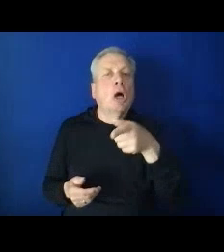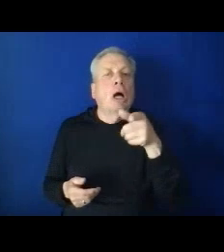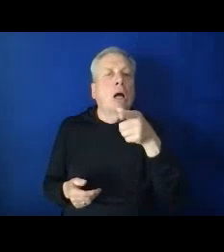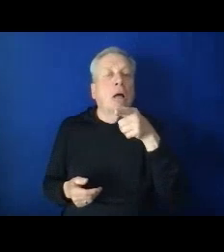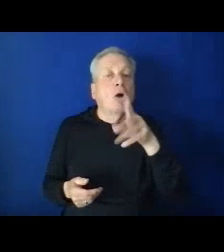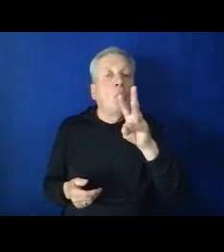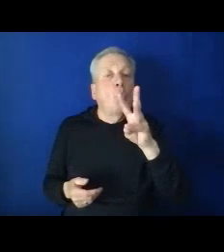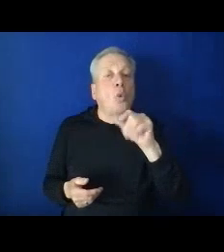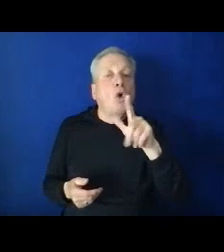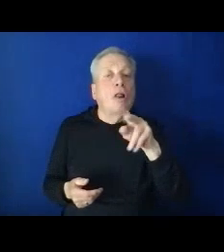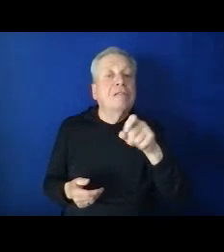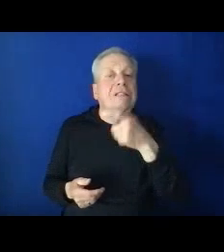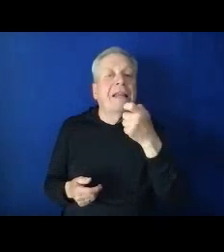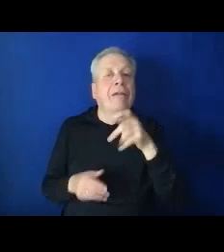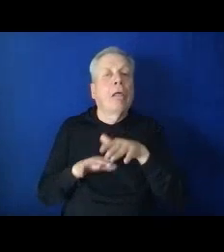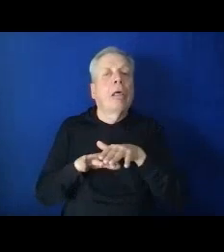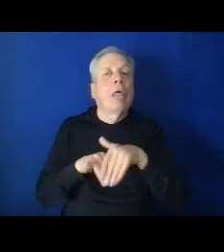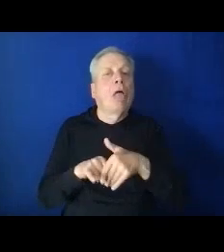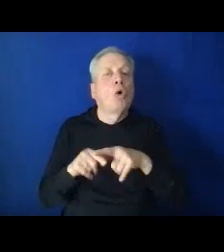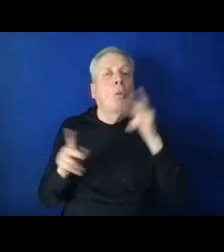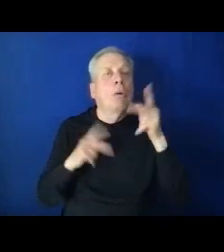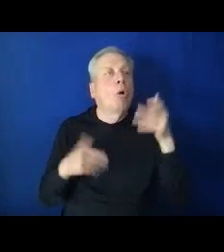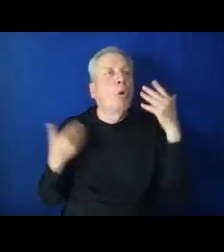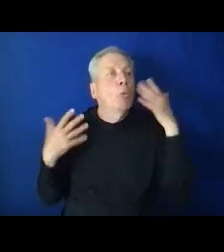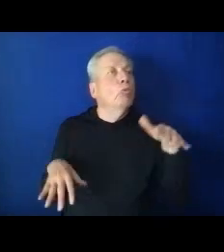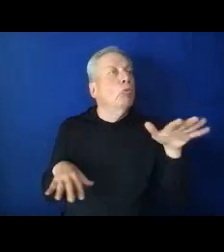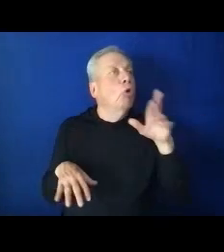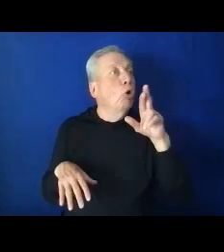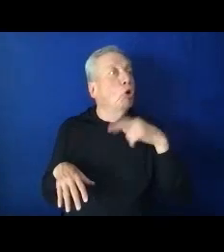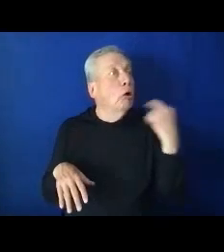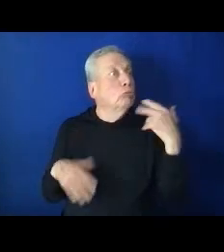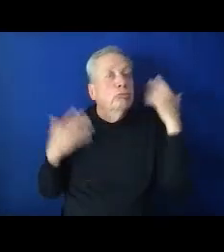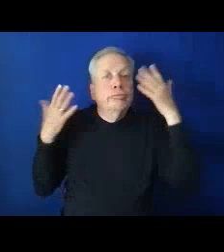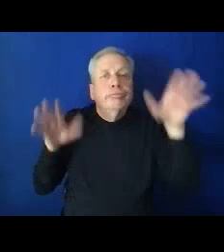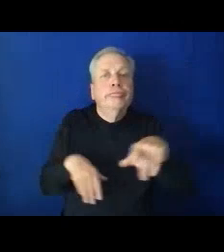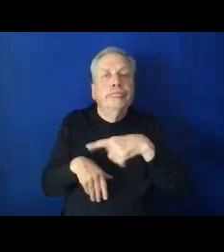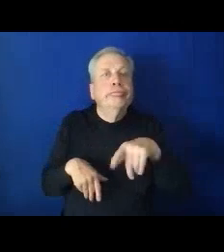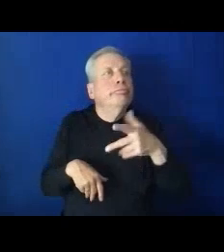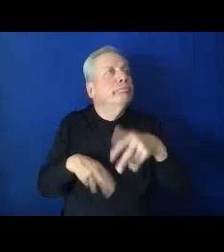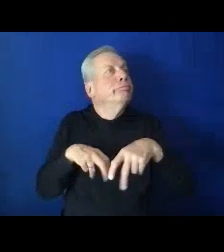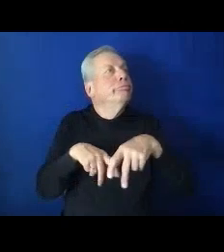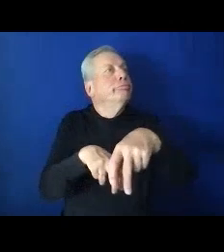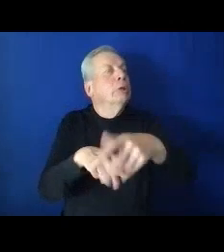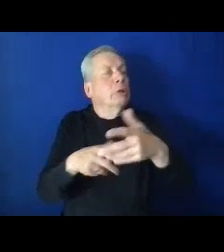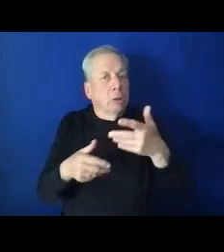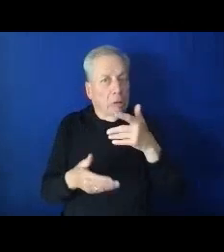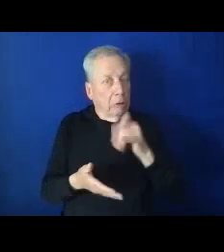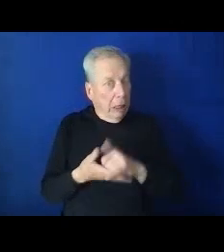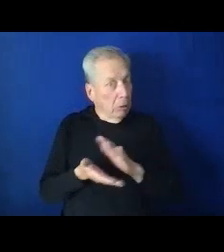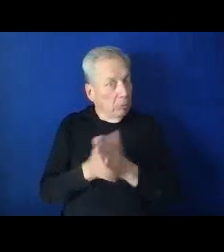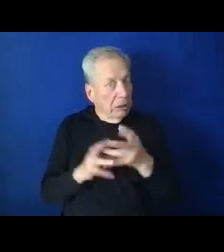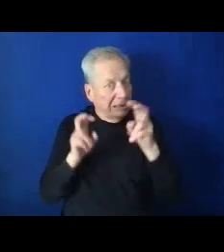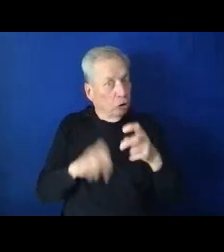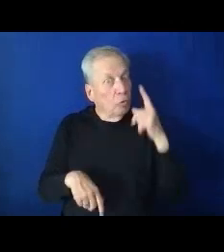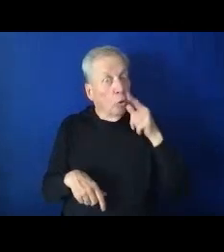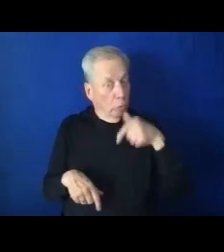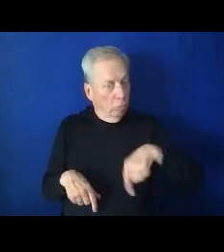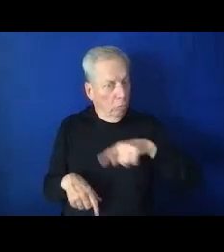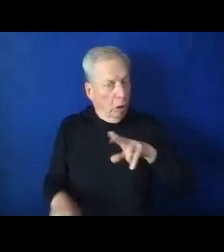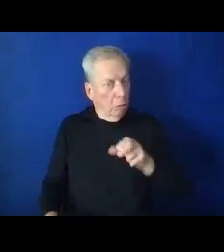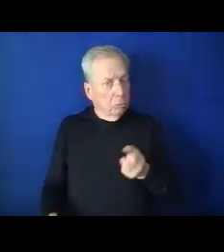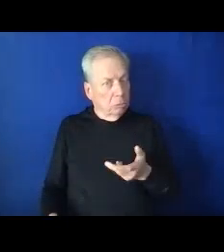people in terms of risk. And so that is an issue for us as well. We